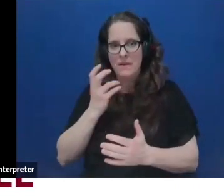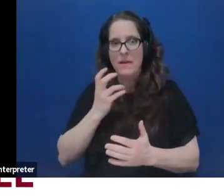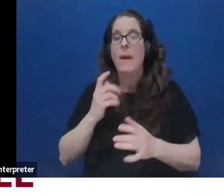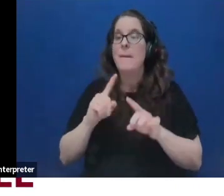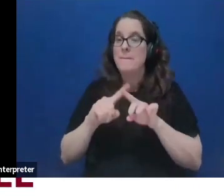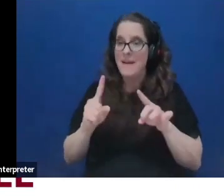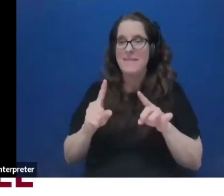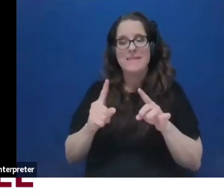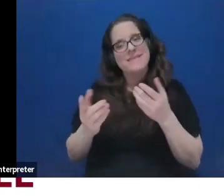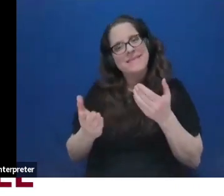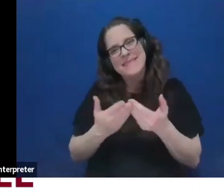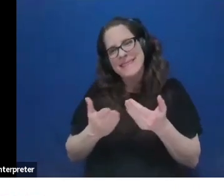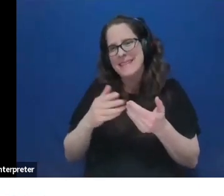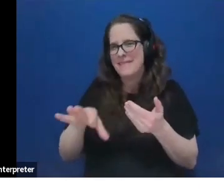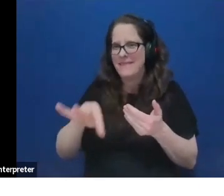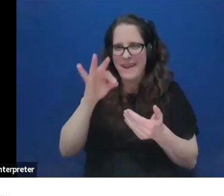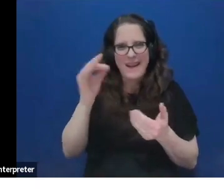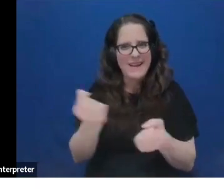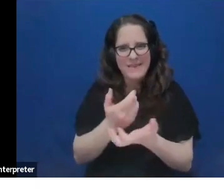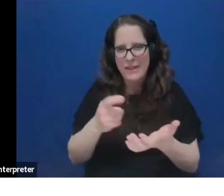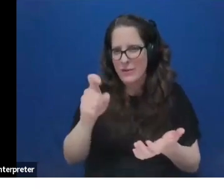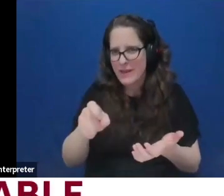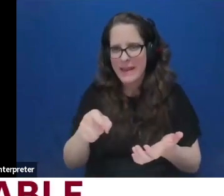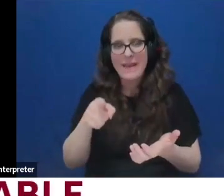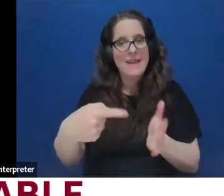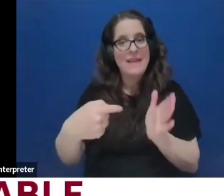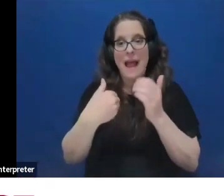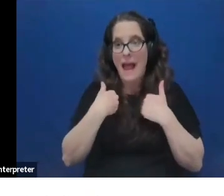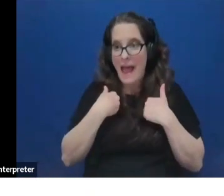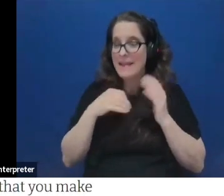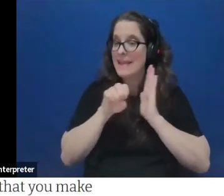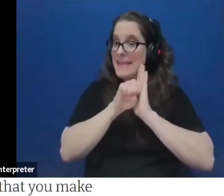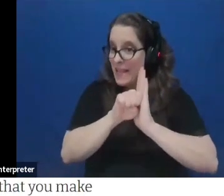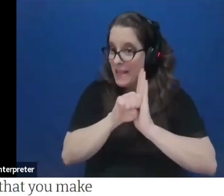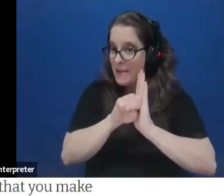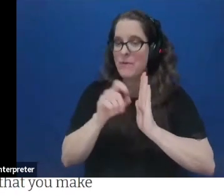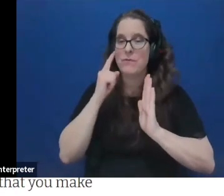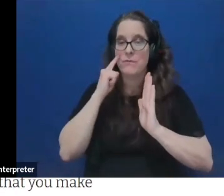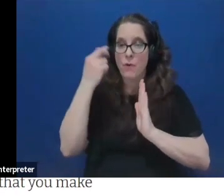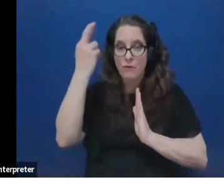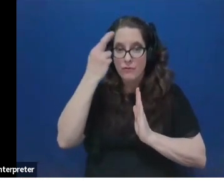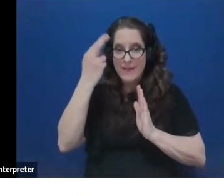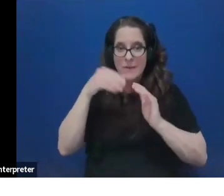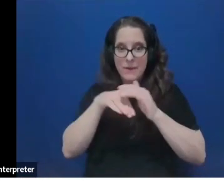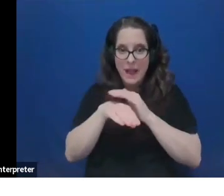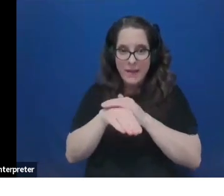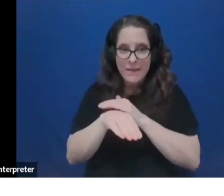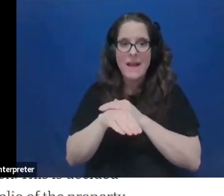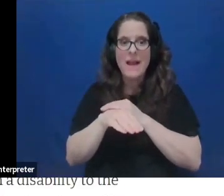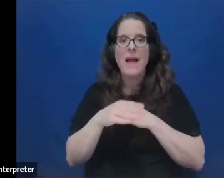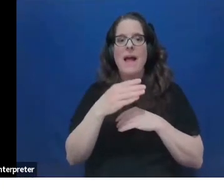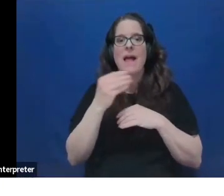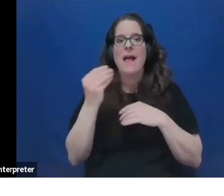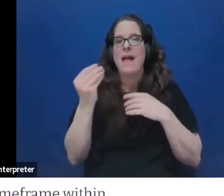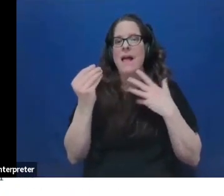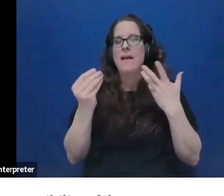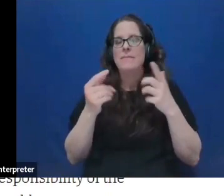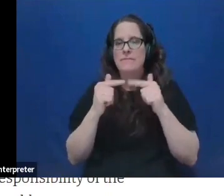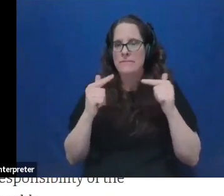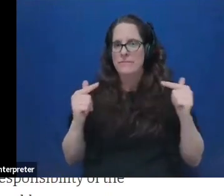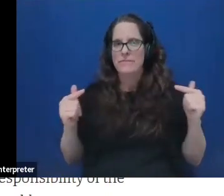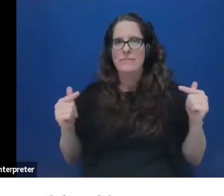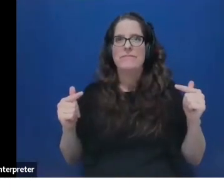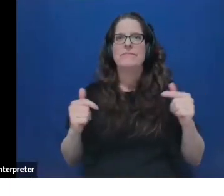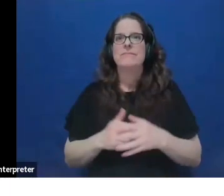what you need. Examples of reasonable accommodation, how to make a reasonable accommodation request. It goes on and on